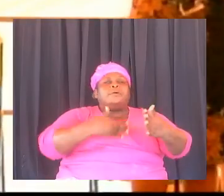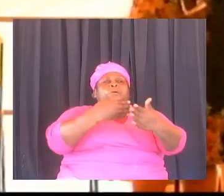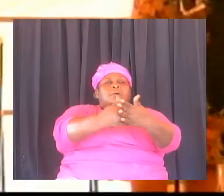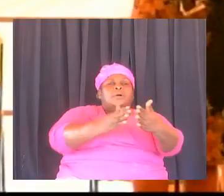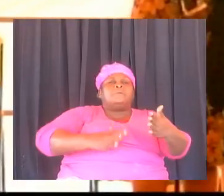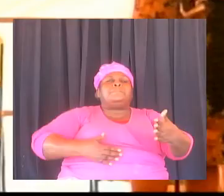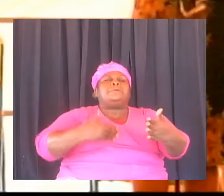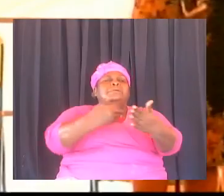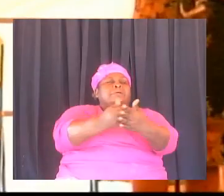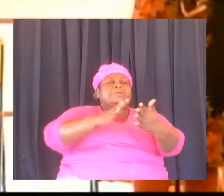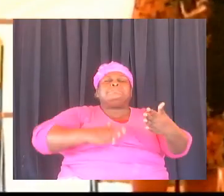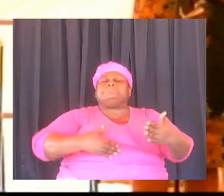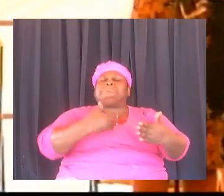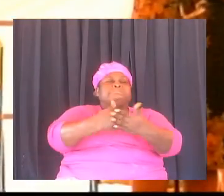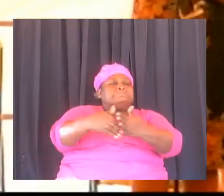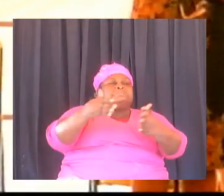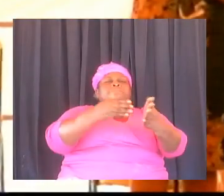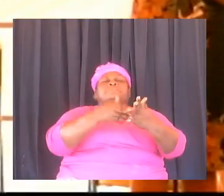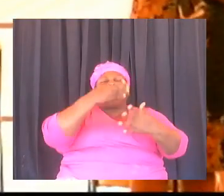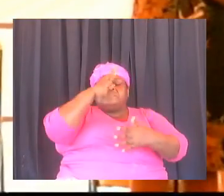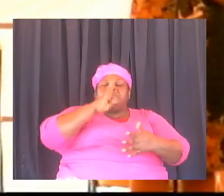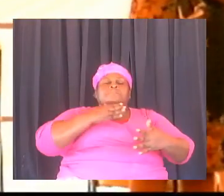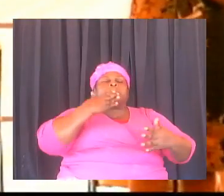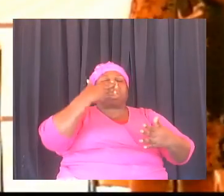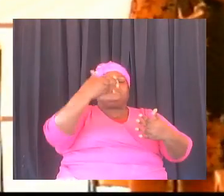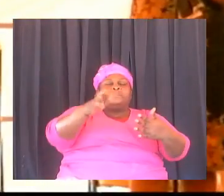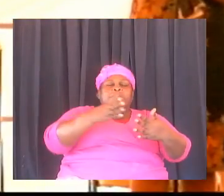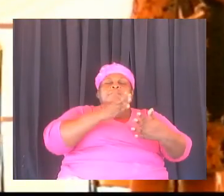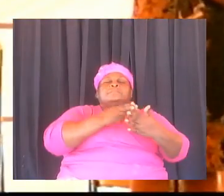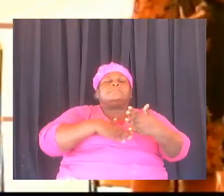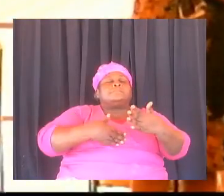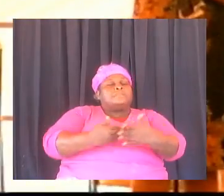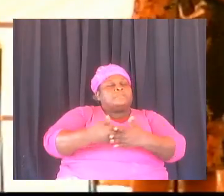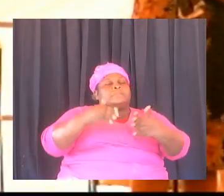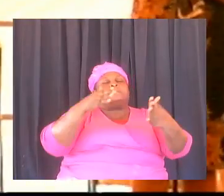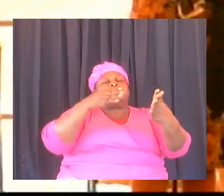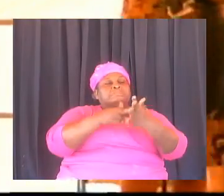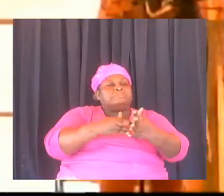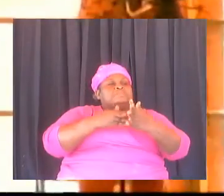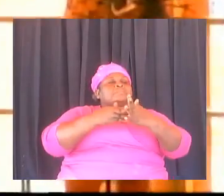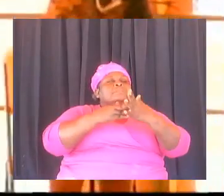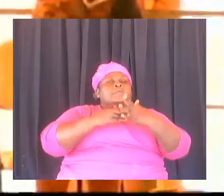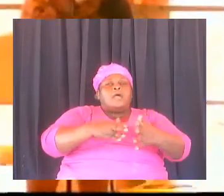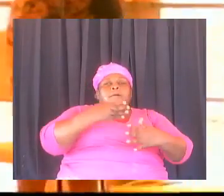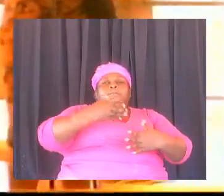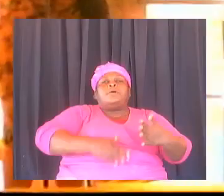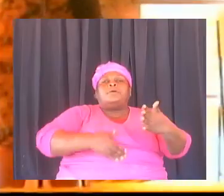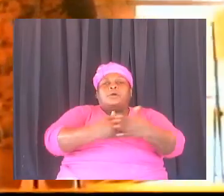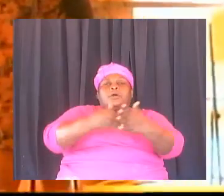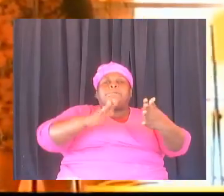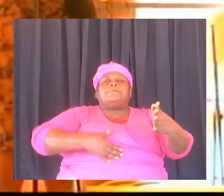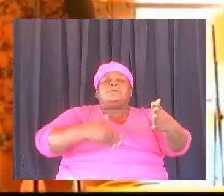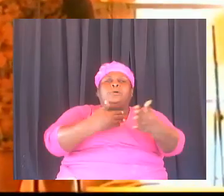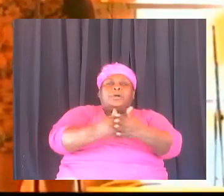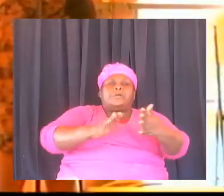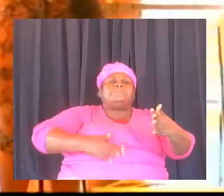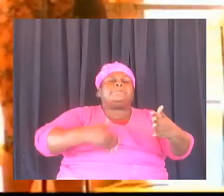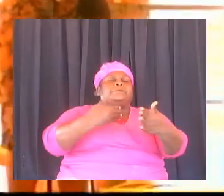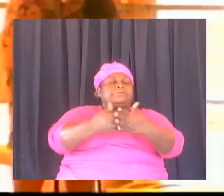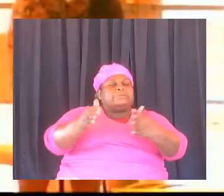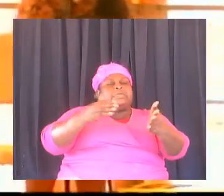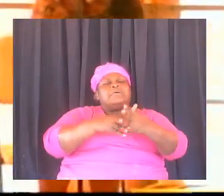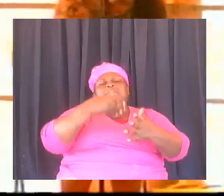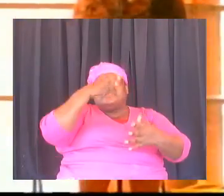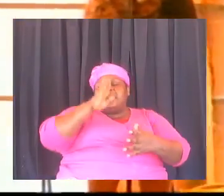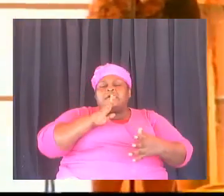again. Born again. Thank God I'm born again.